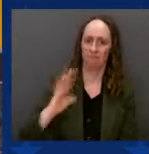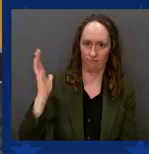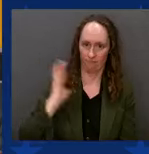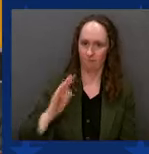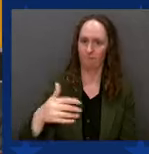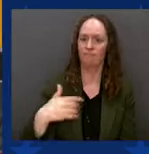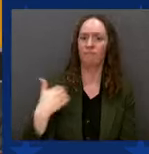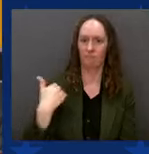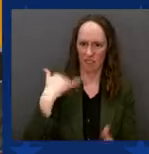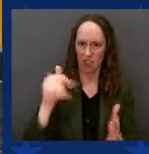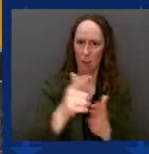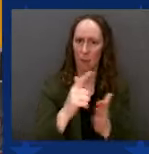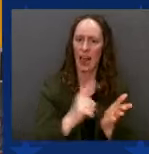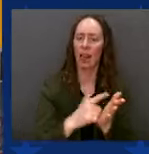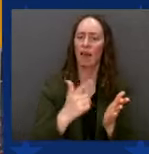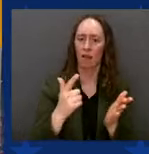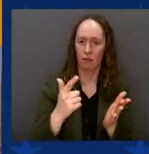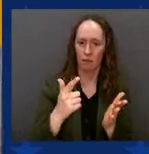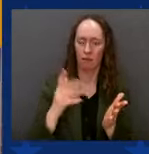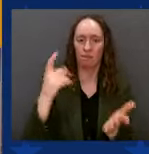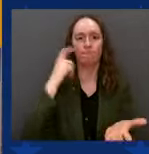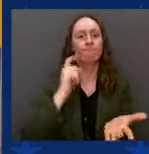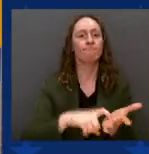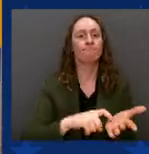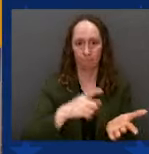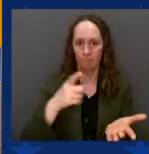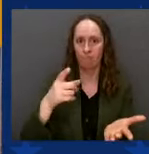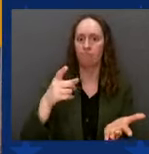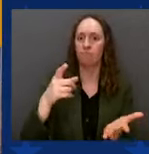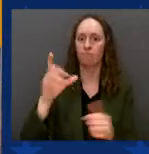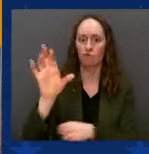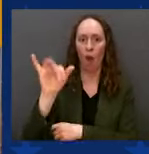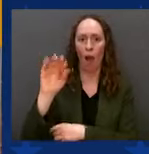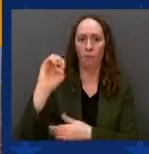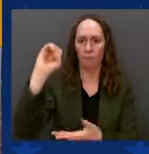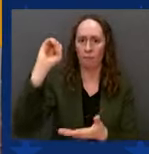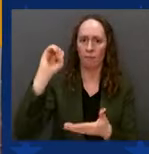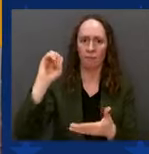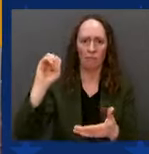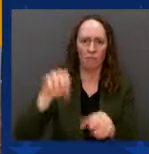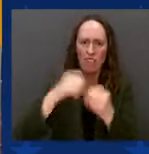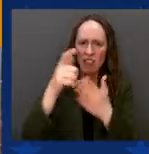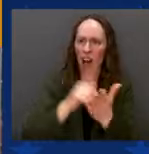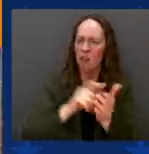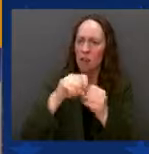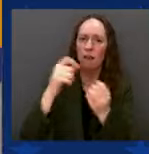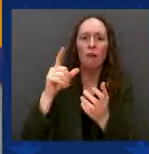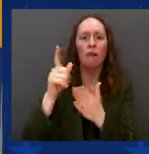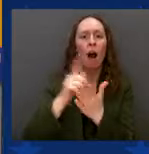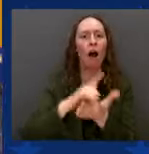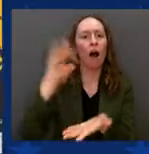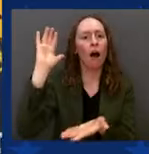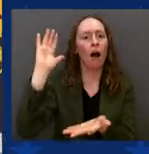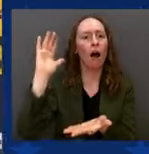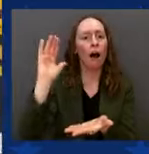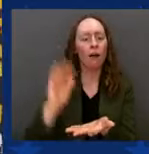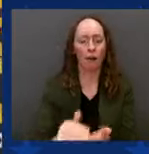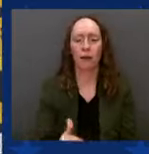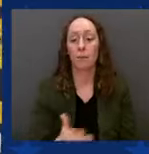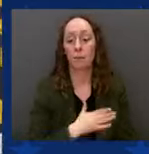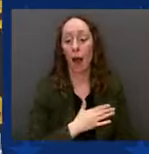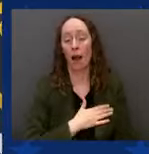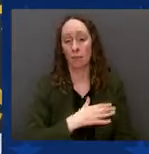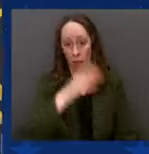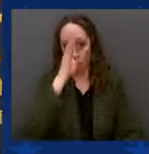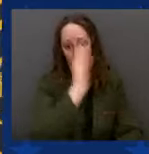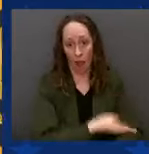I was in Wilmington. My son used to be the attorney general of the state of Delaware. And he'd have his folks go out and knock on the doors. And there was a lady who